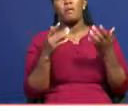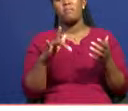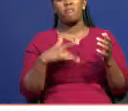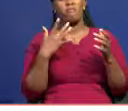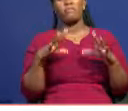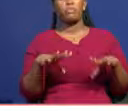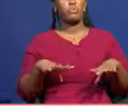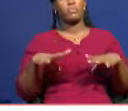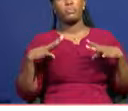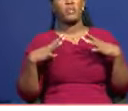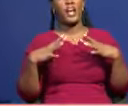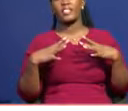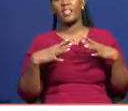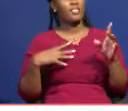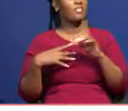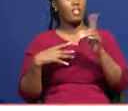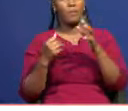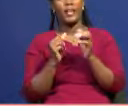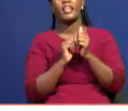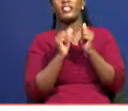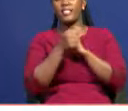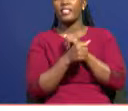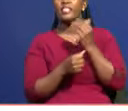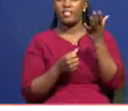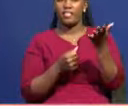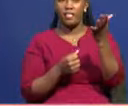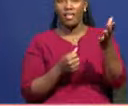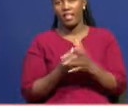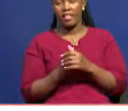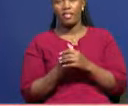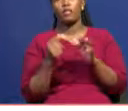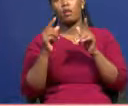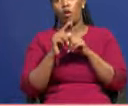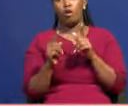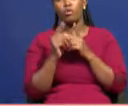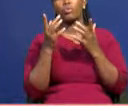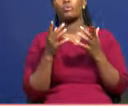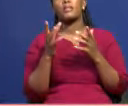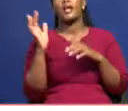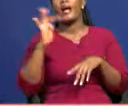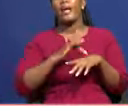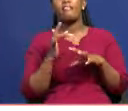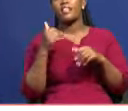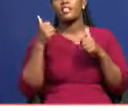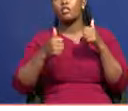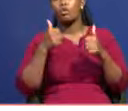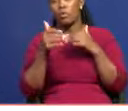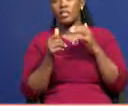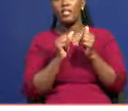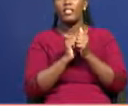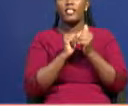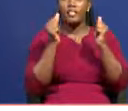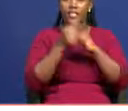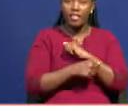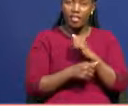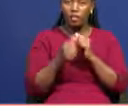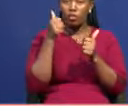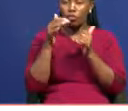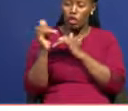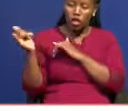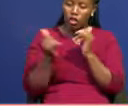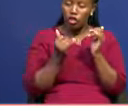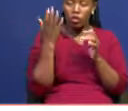luxury mm-hmm. item. Mm-hmm. So the changes are there. The net effect is that the changes that were introduced last year mm-hmm.